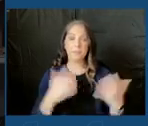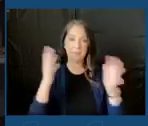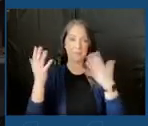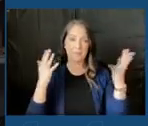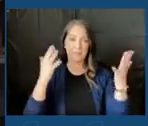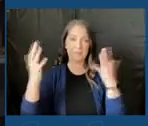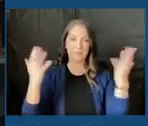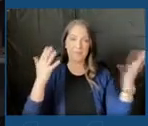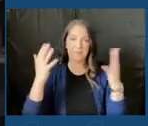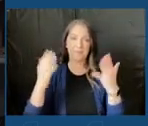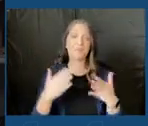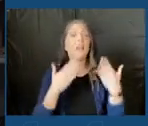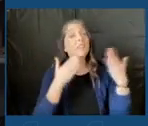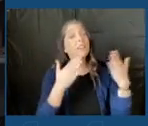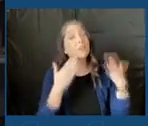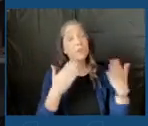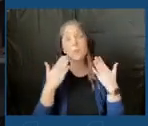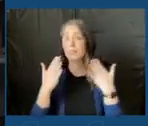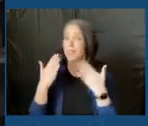Thank you.